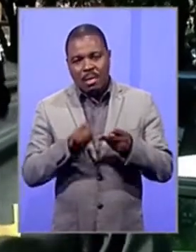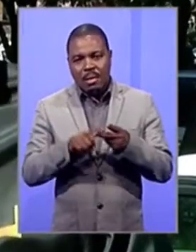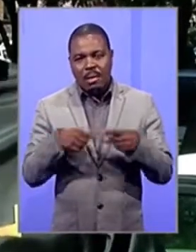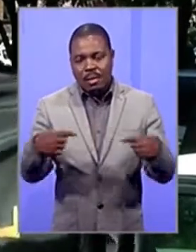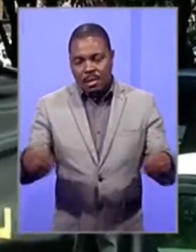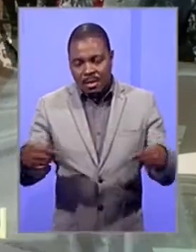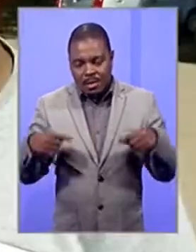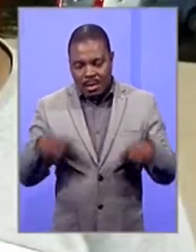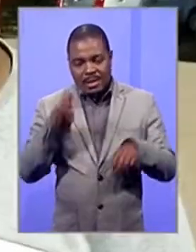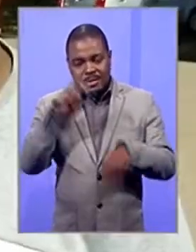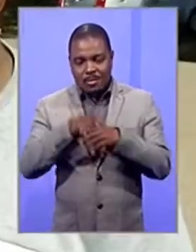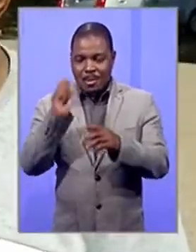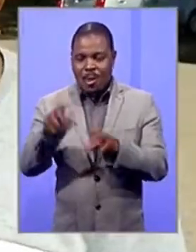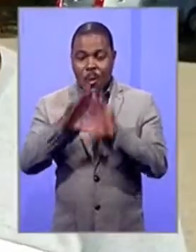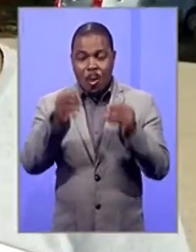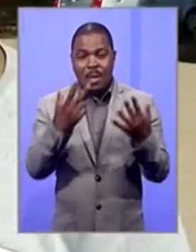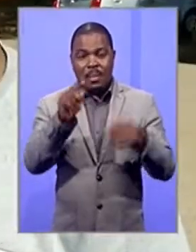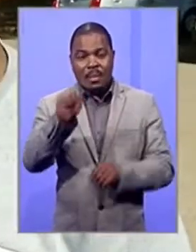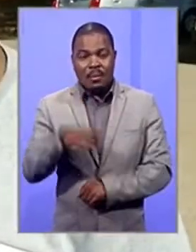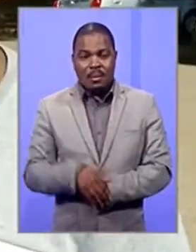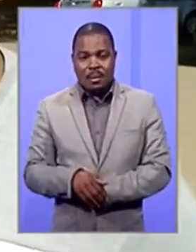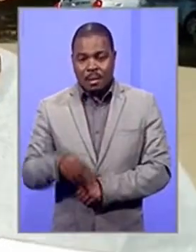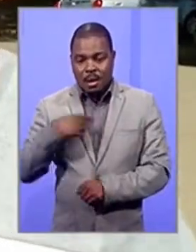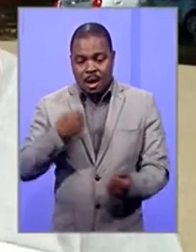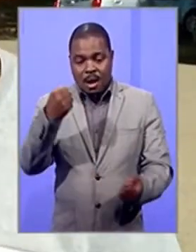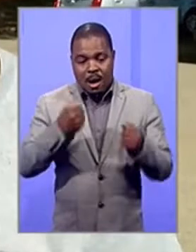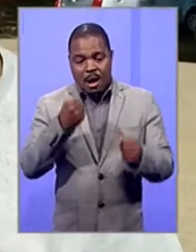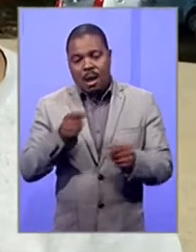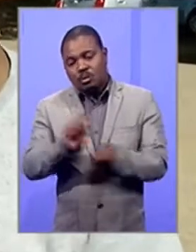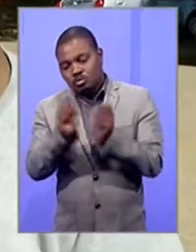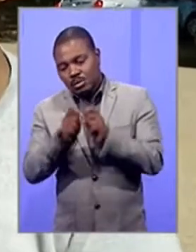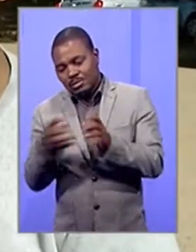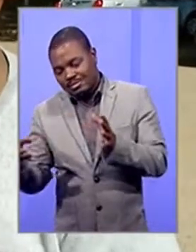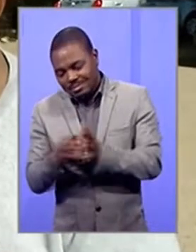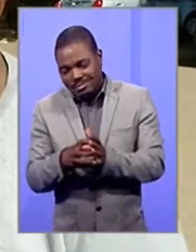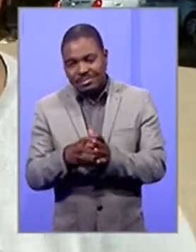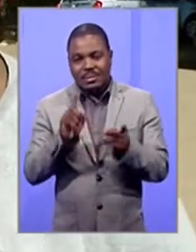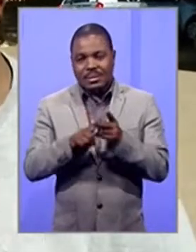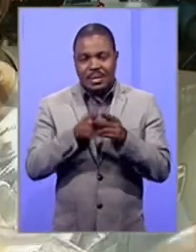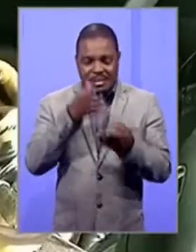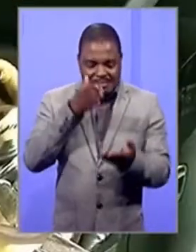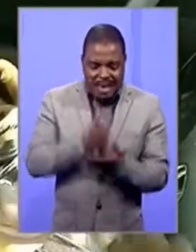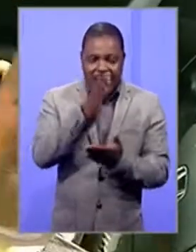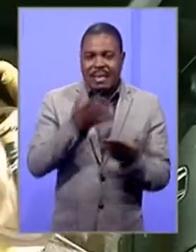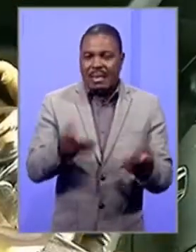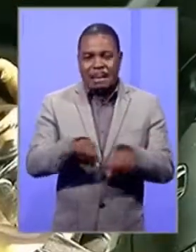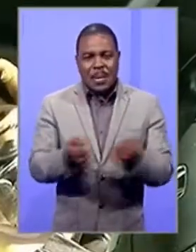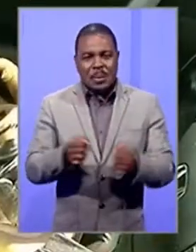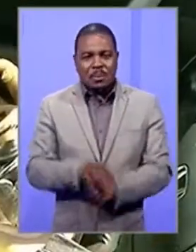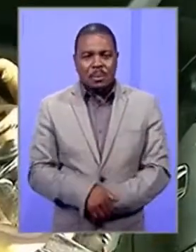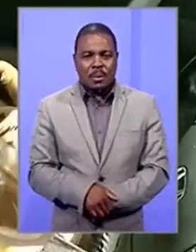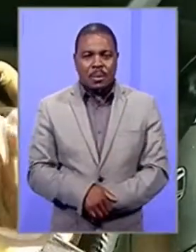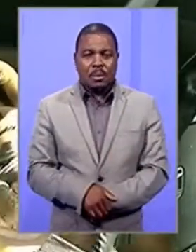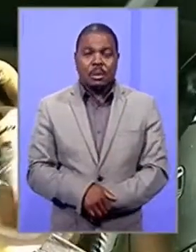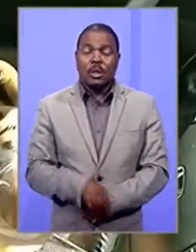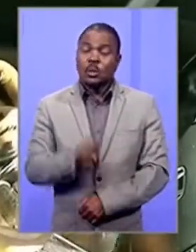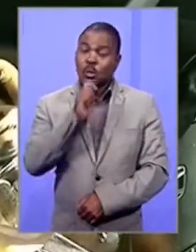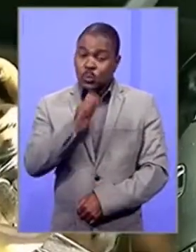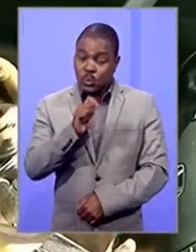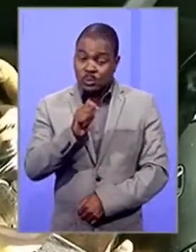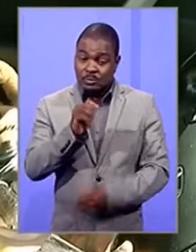mpatla 8000. Koloi ya ka e kentse spare wheel ke kene potholeng ke tshwatlile rimi ha ile re ke nnete di